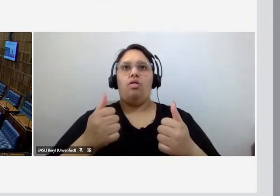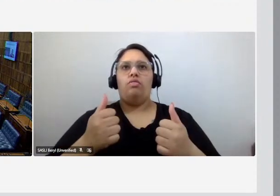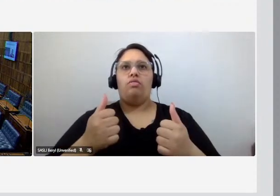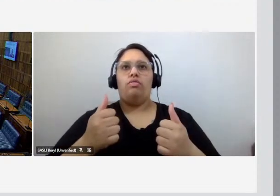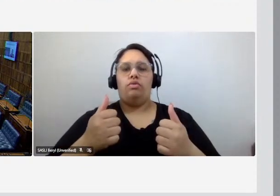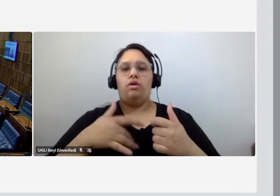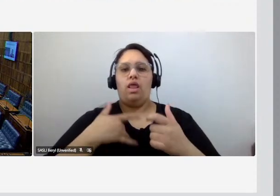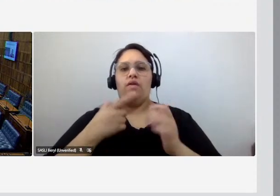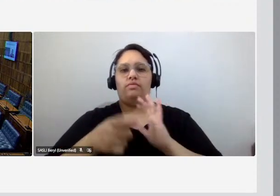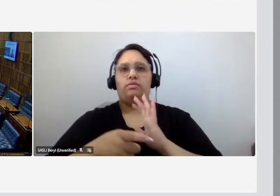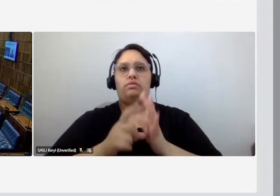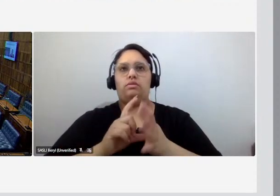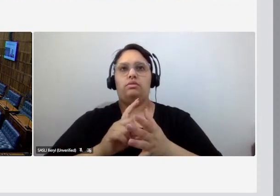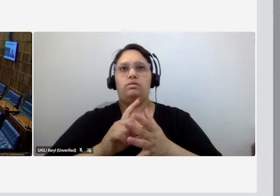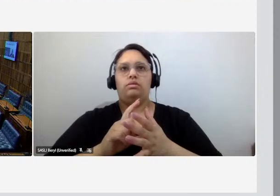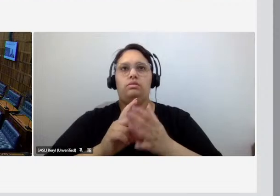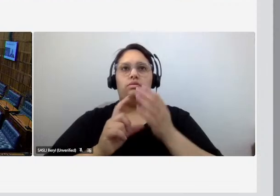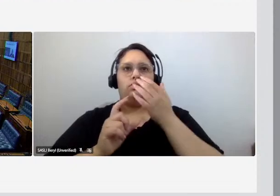through access to